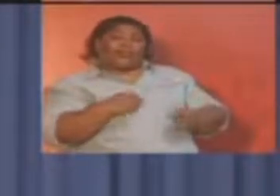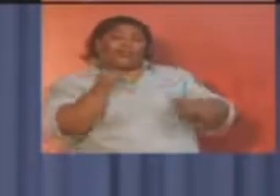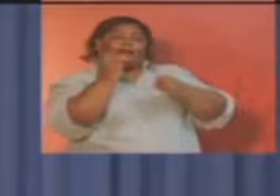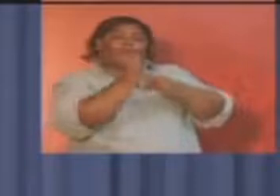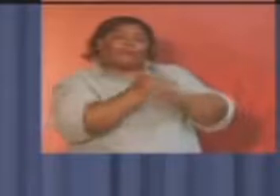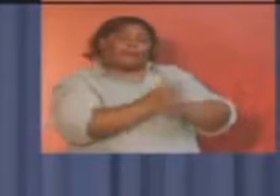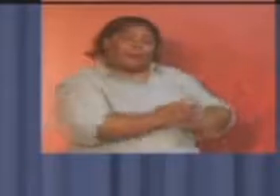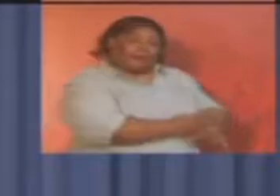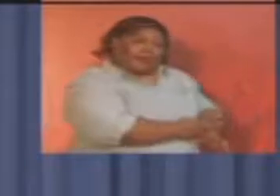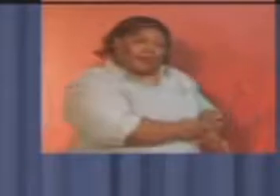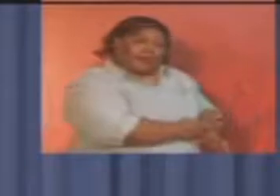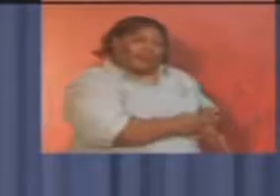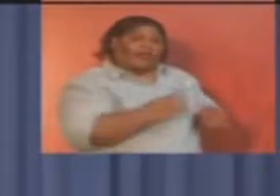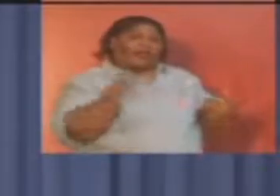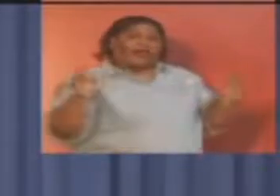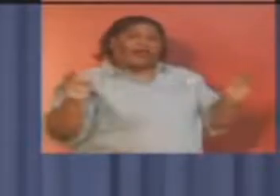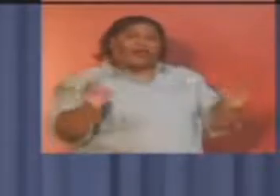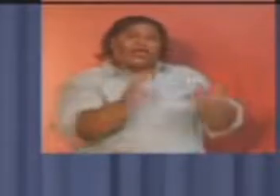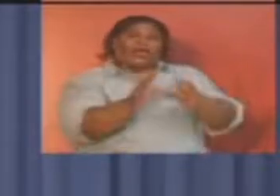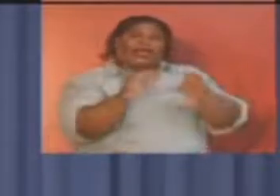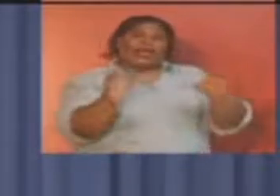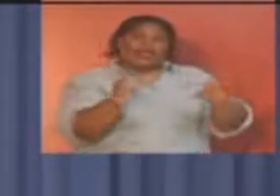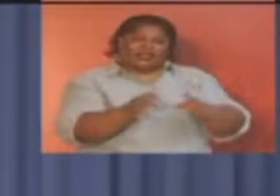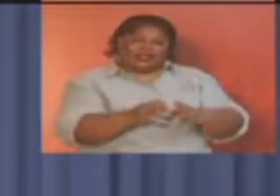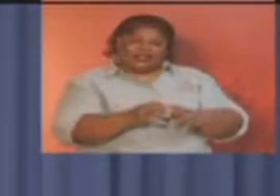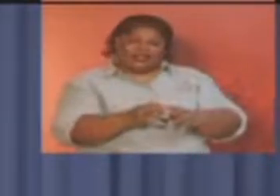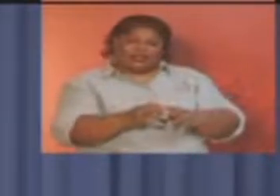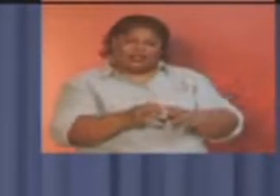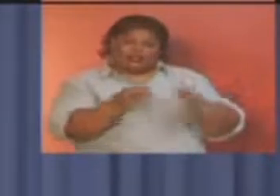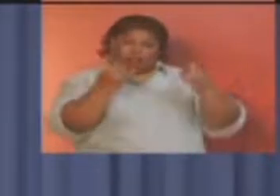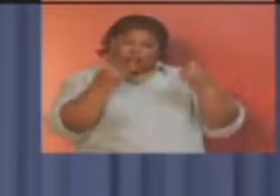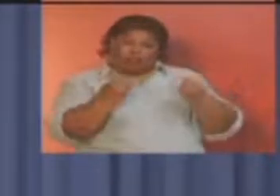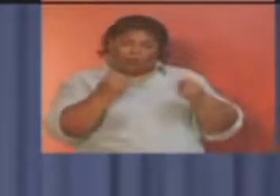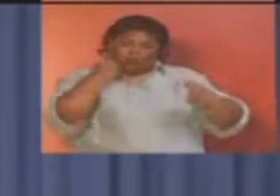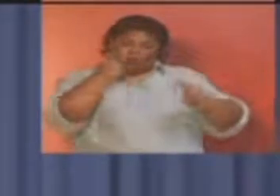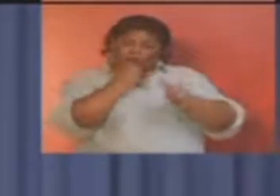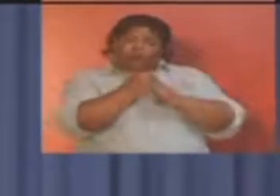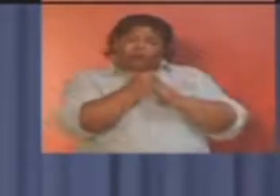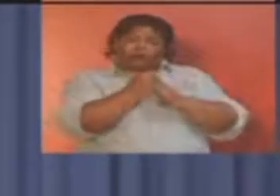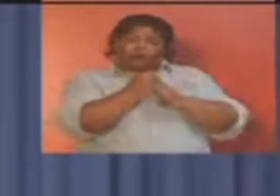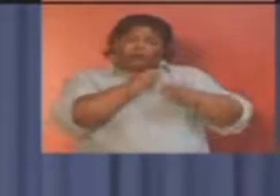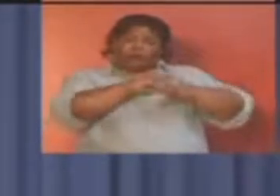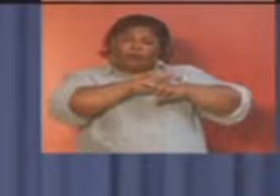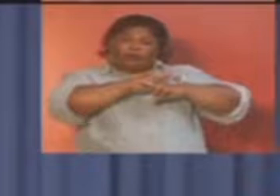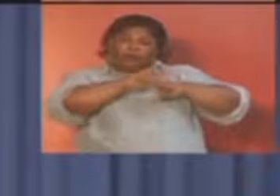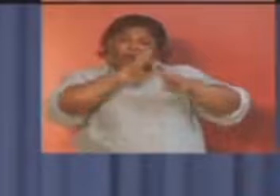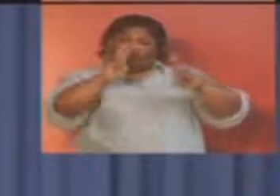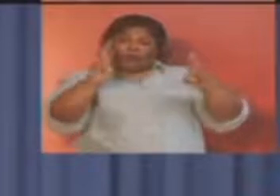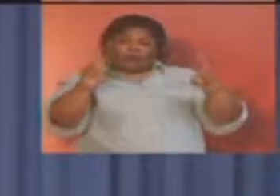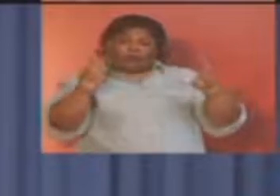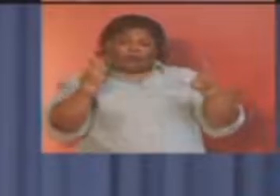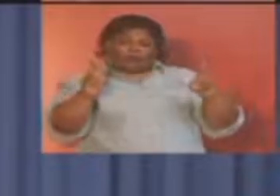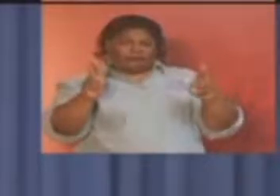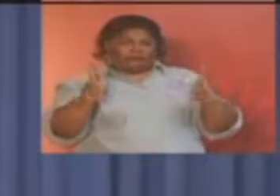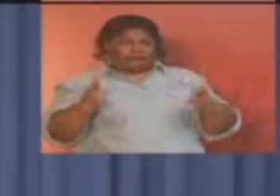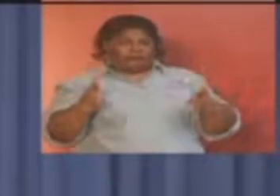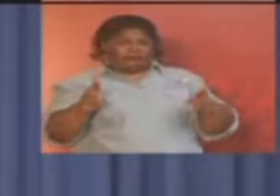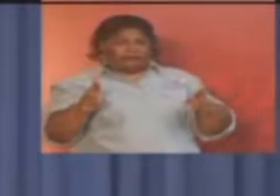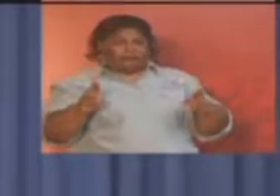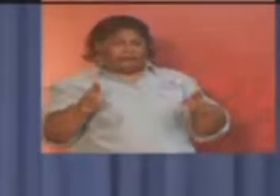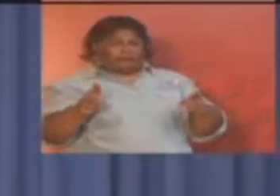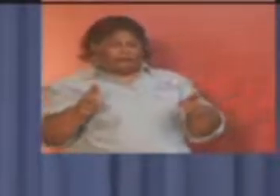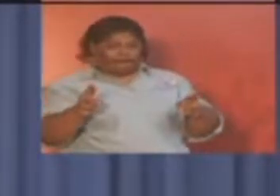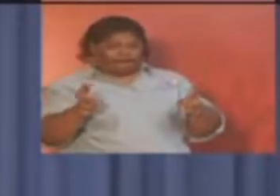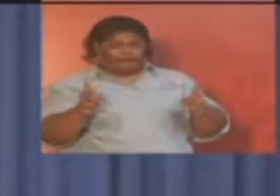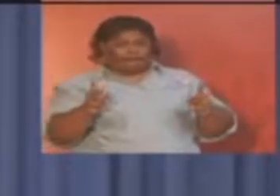there because a pandemic was going to come. This is the first time, I think, all of them, but they were trained for that.